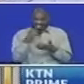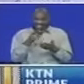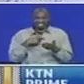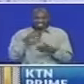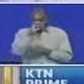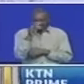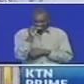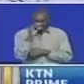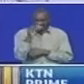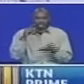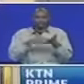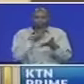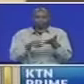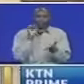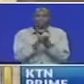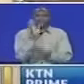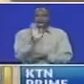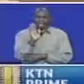of wrongfully dismissing her.